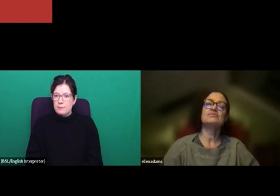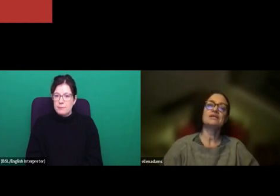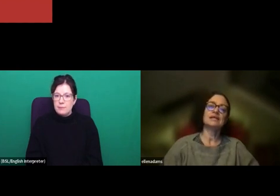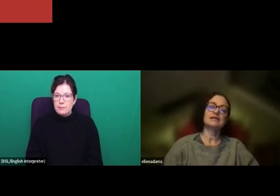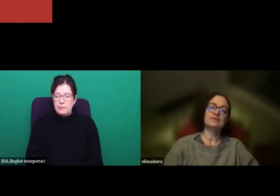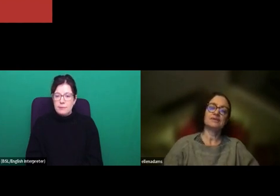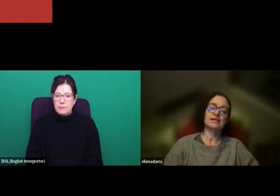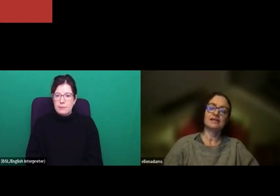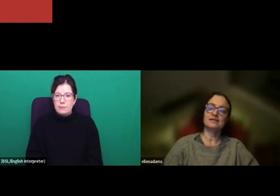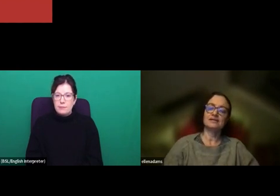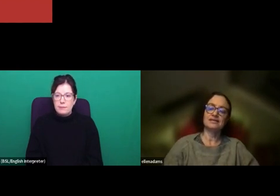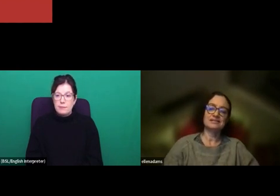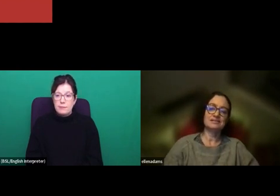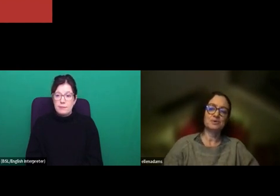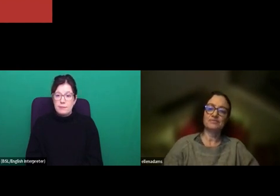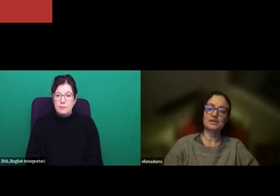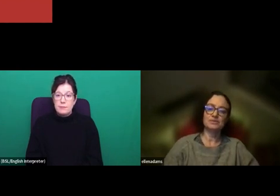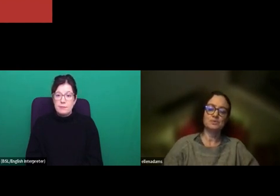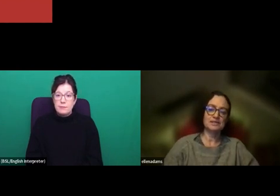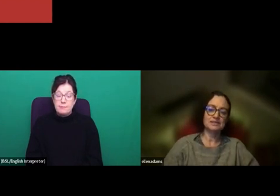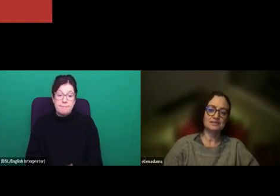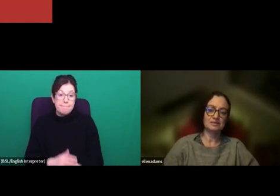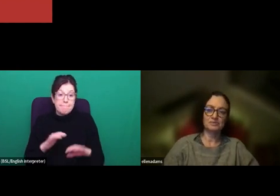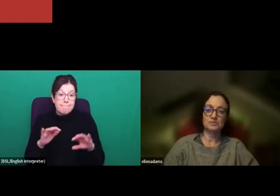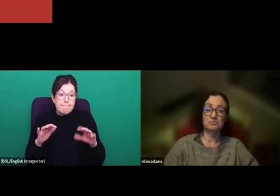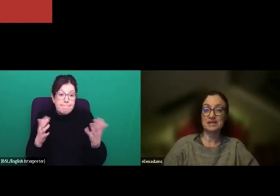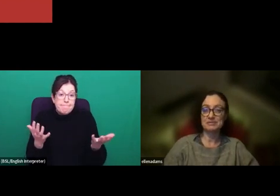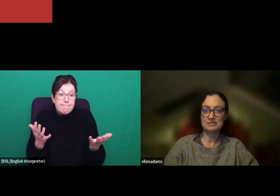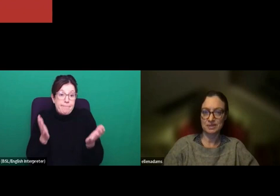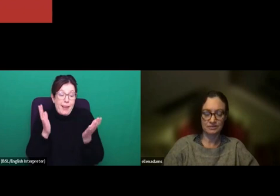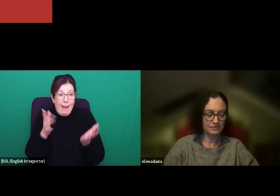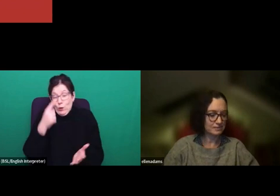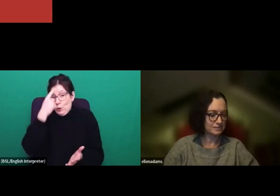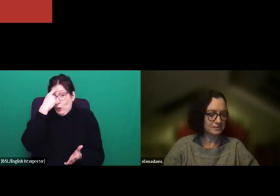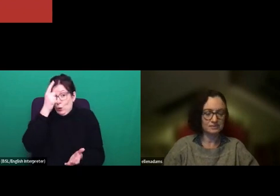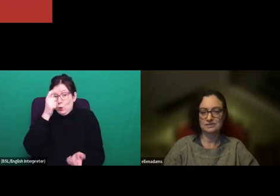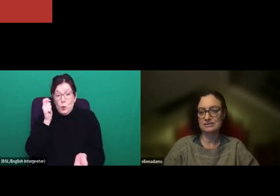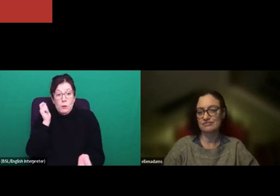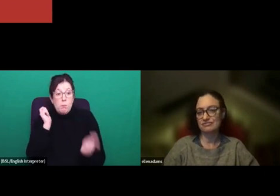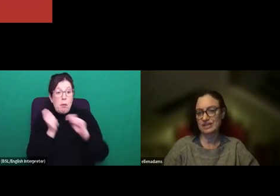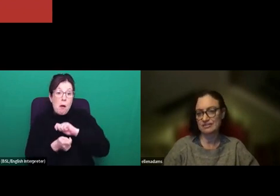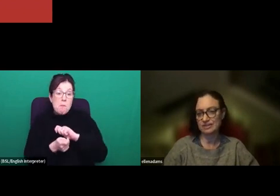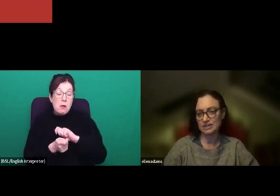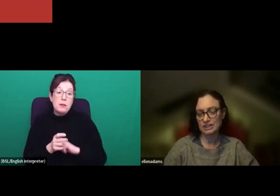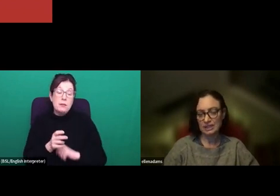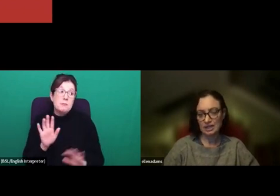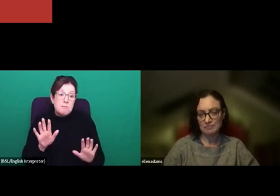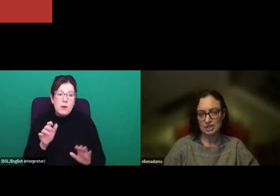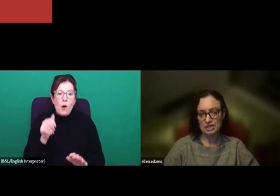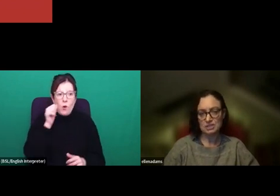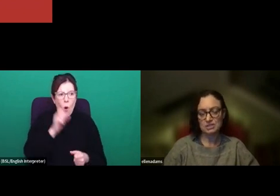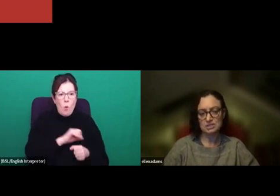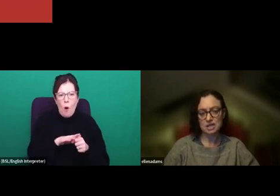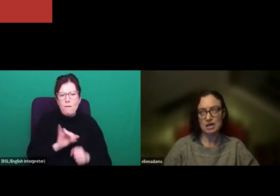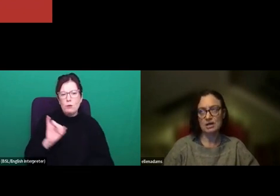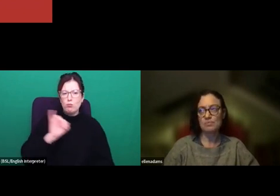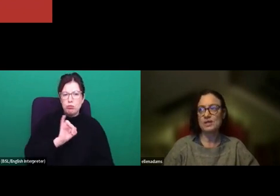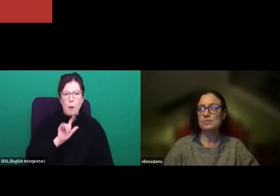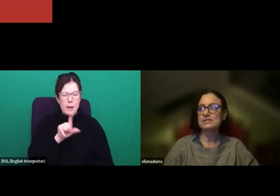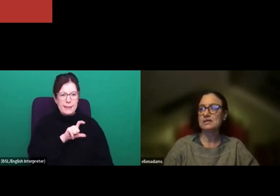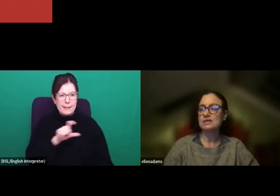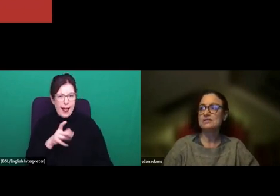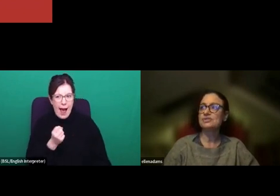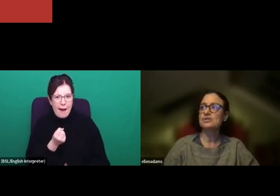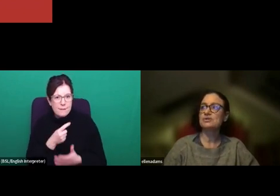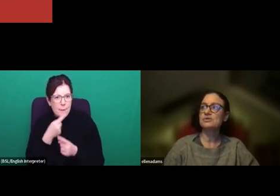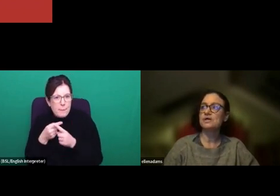We had to rethink everything, and this is one of those weird examples of maybe COVID did us a favour, because